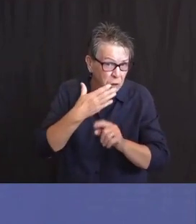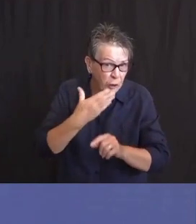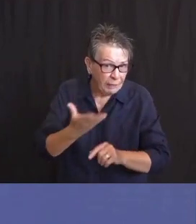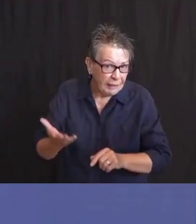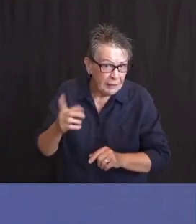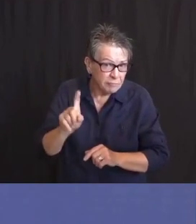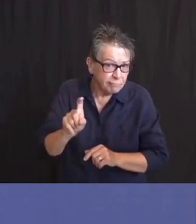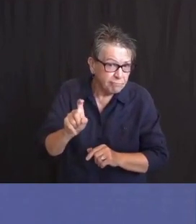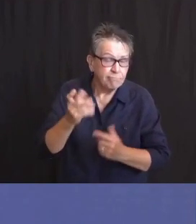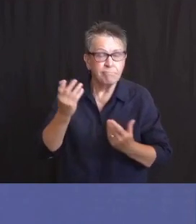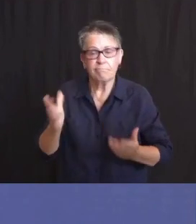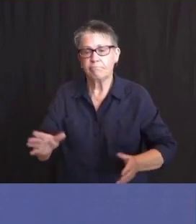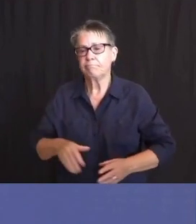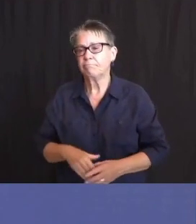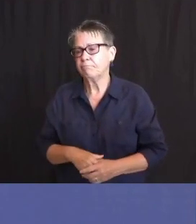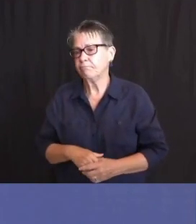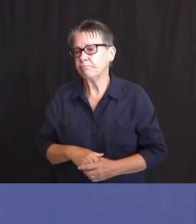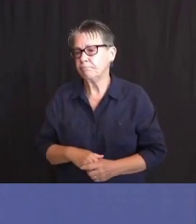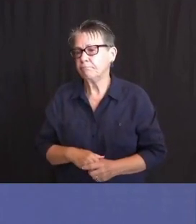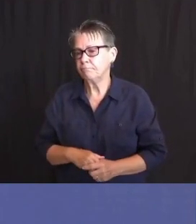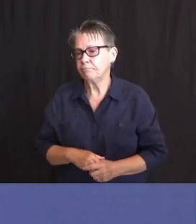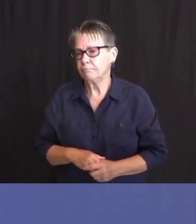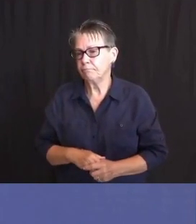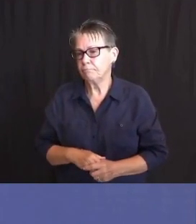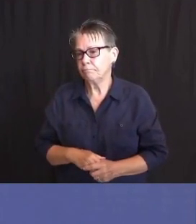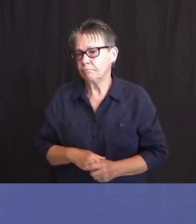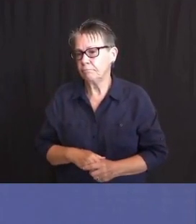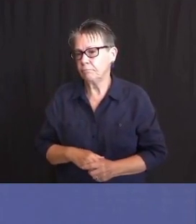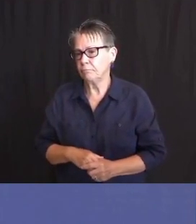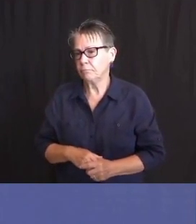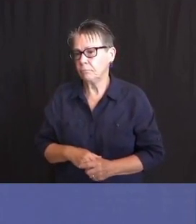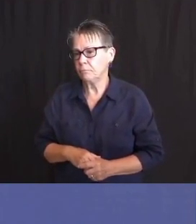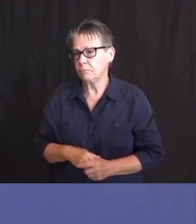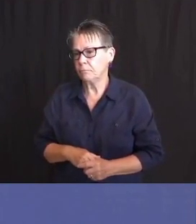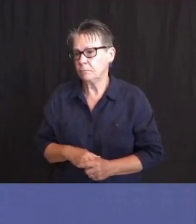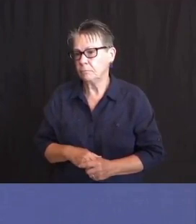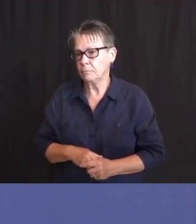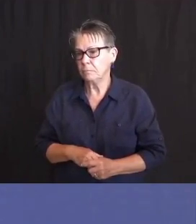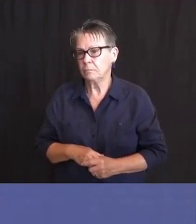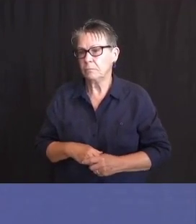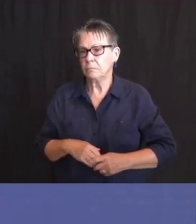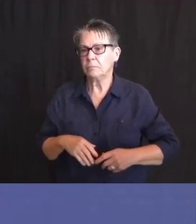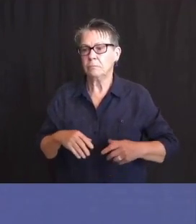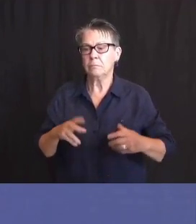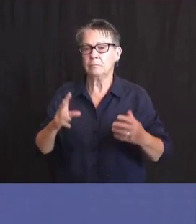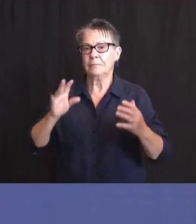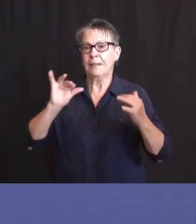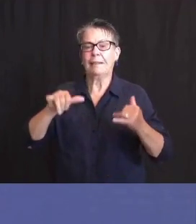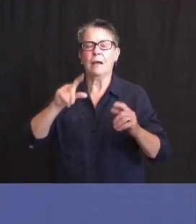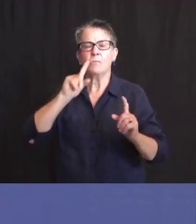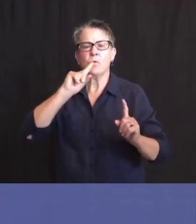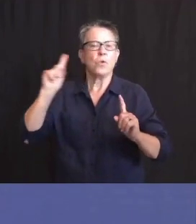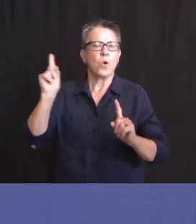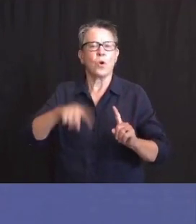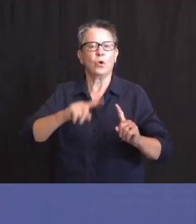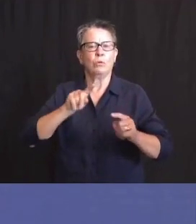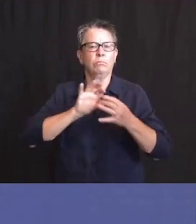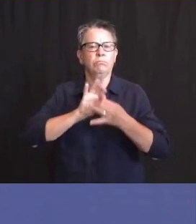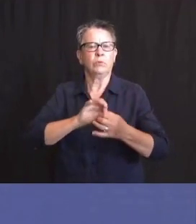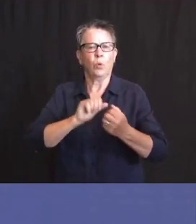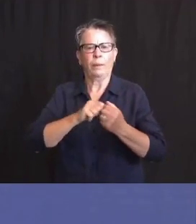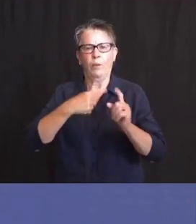an end to the health emergency, number one. And number two, symmetry has been at the core of a lot of